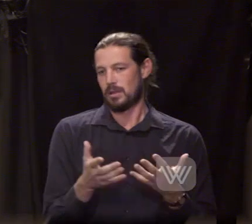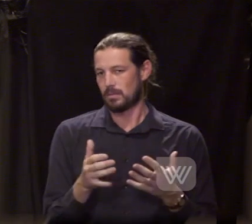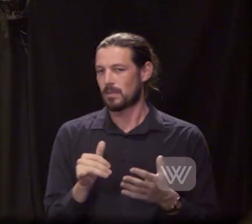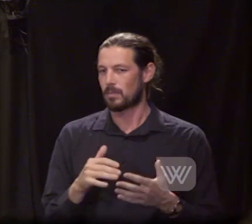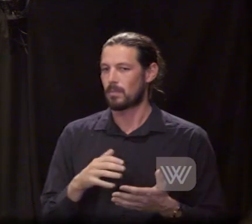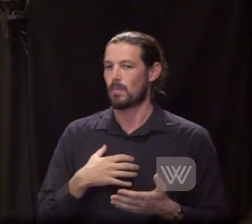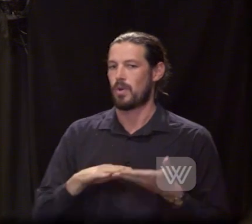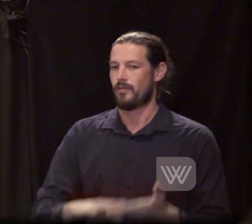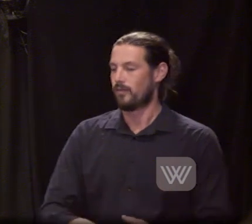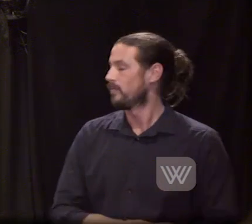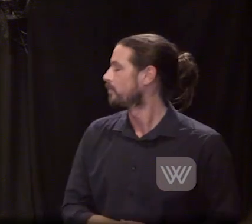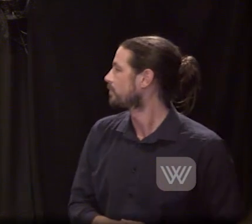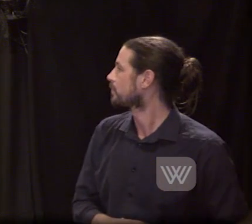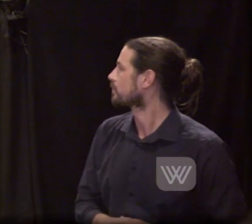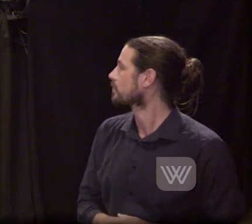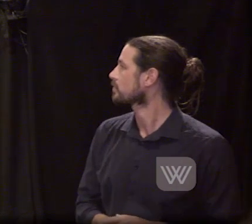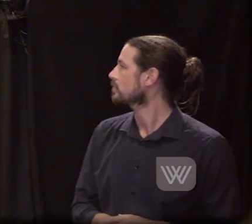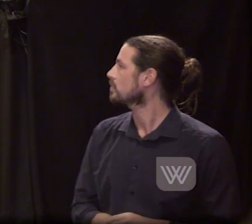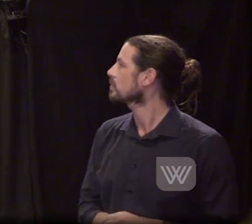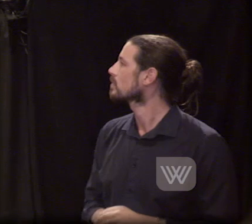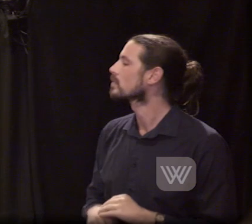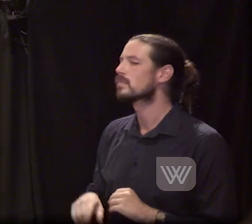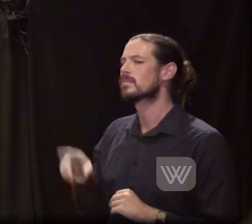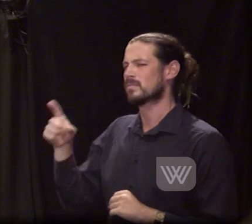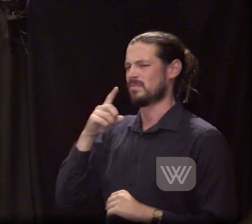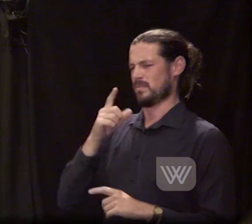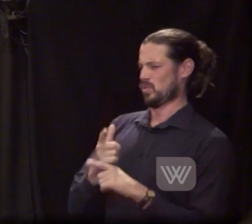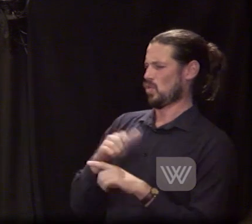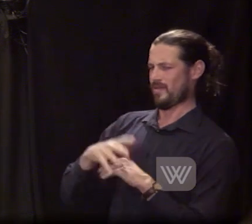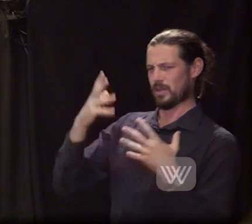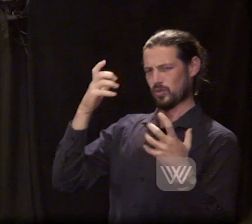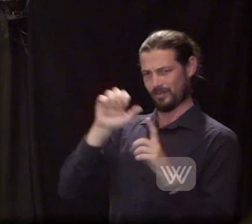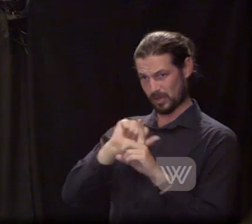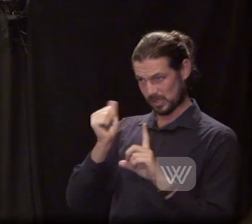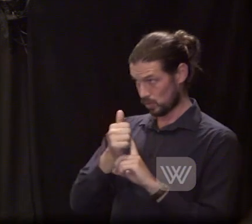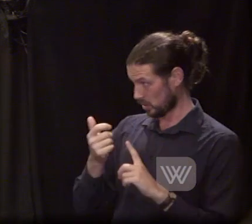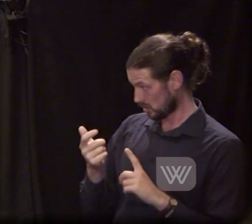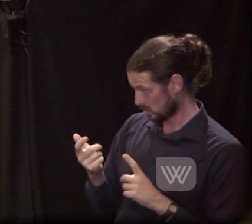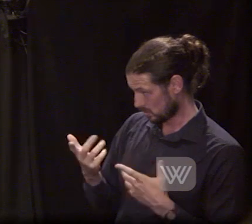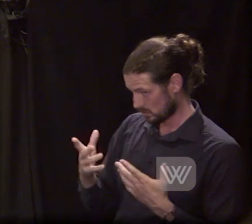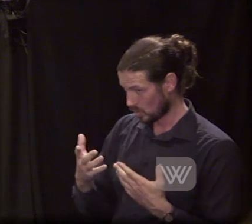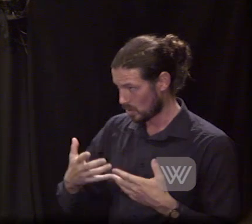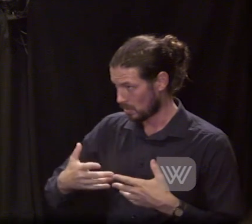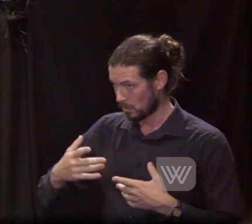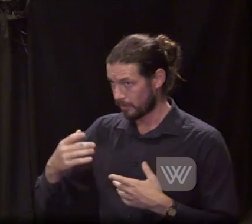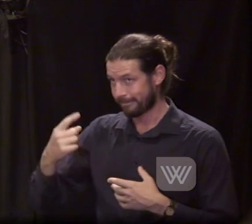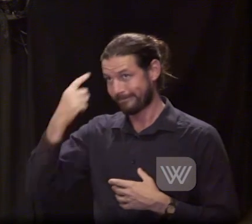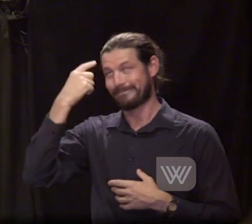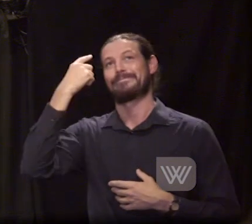it. In terms of, you mentioned stressful situations, do you have any that you can share with